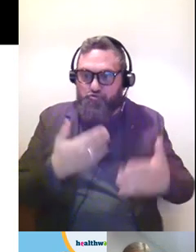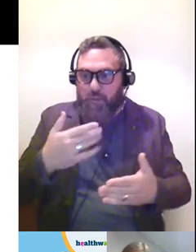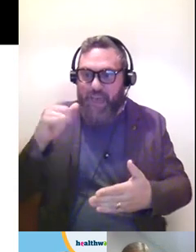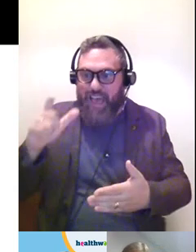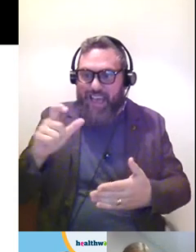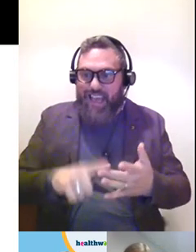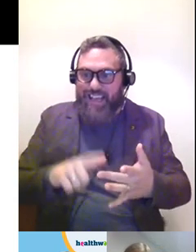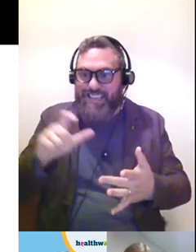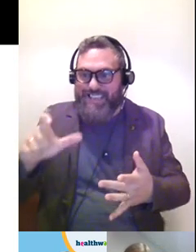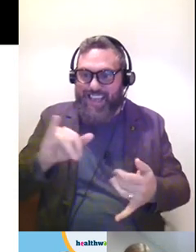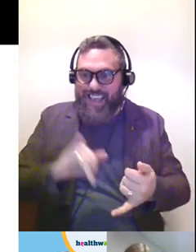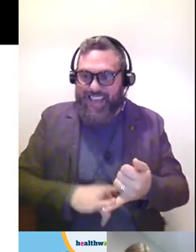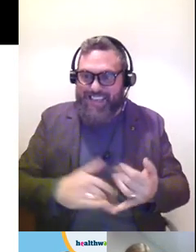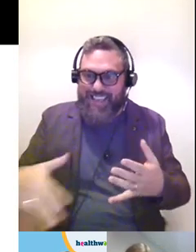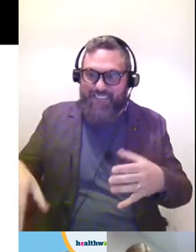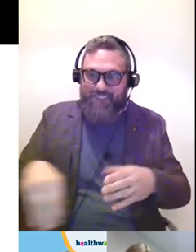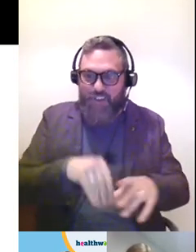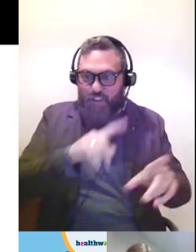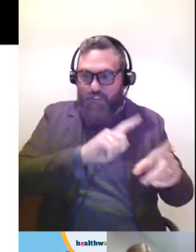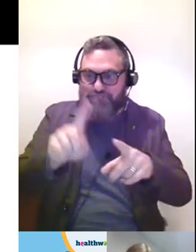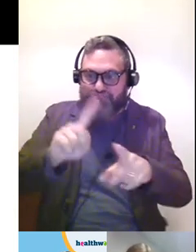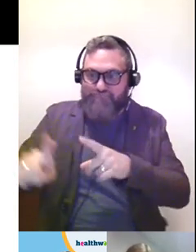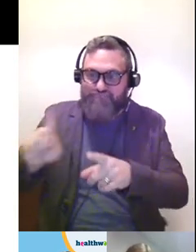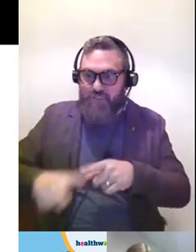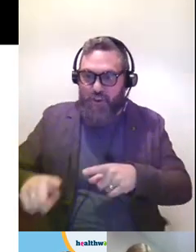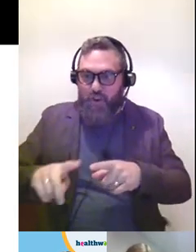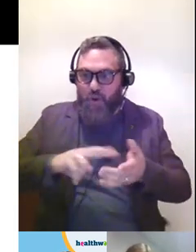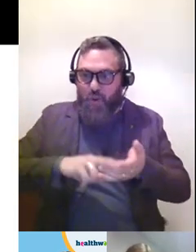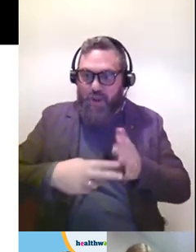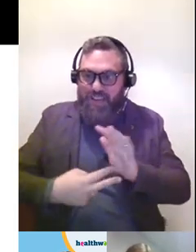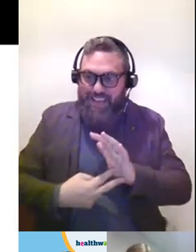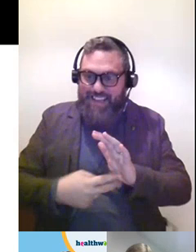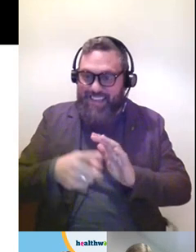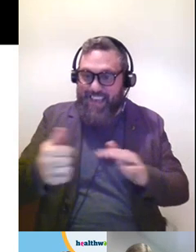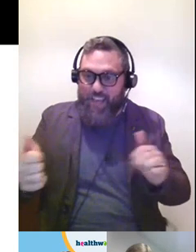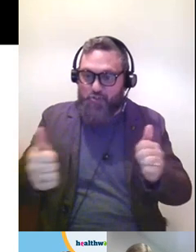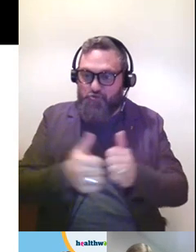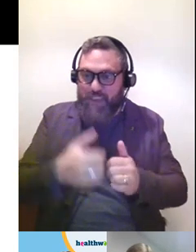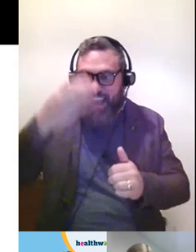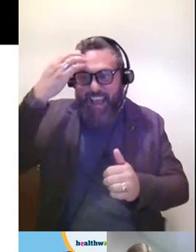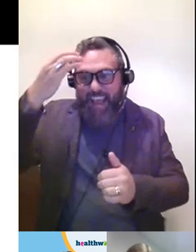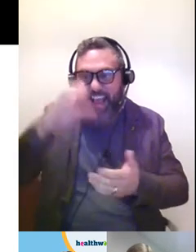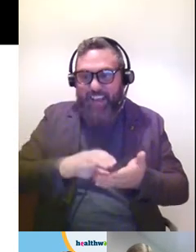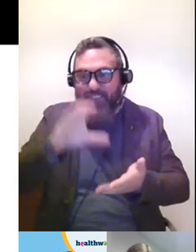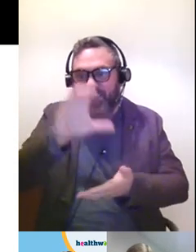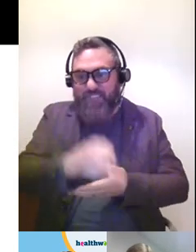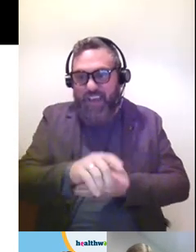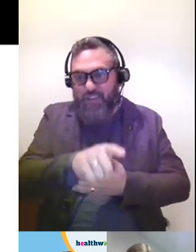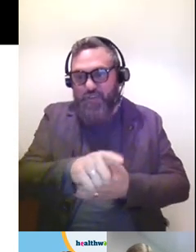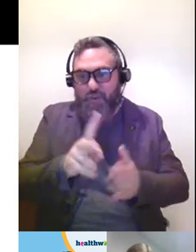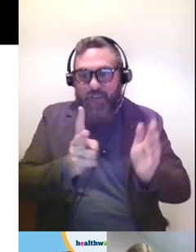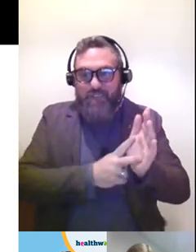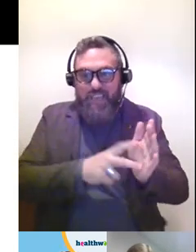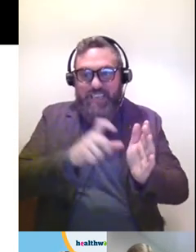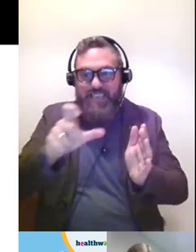the ICS as involving various significant organisations. Does he agree with the King's Fund, who referred to the